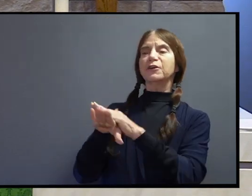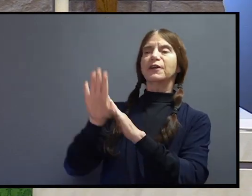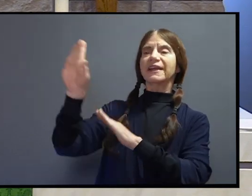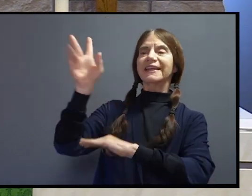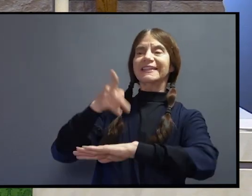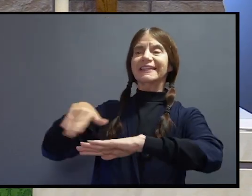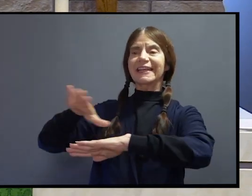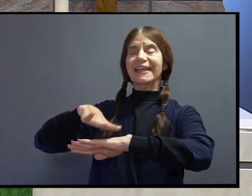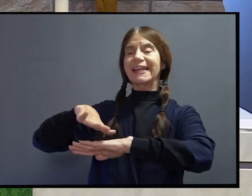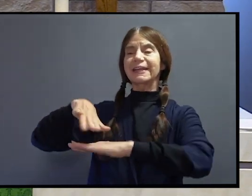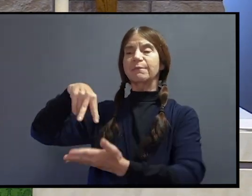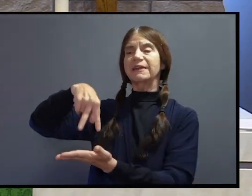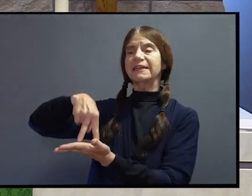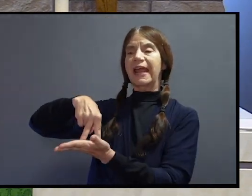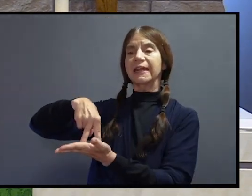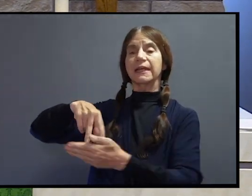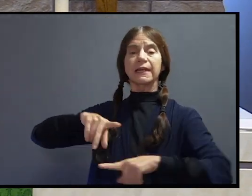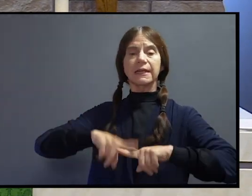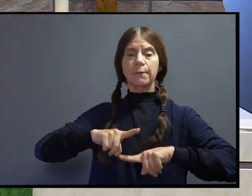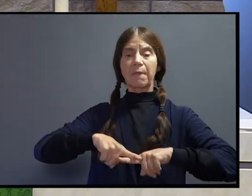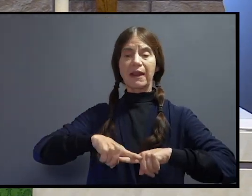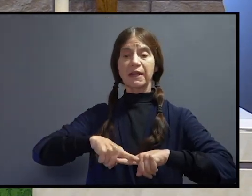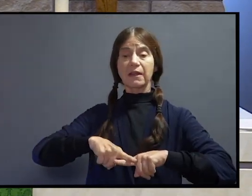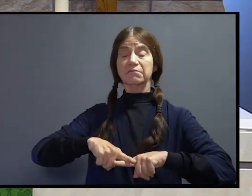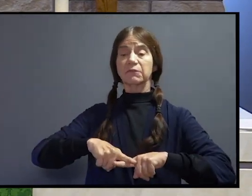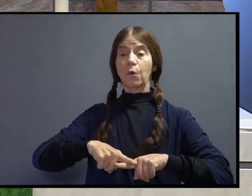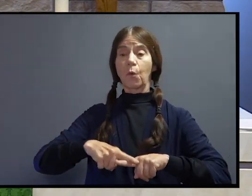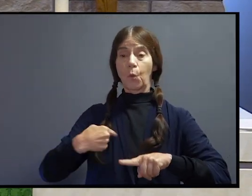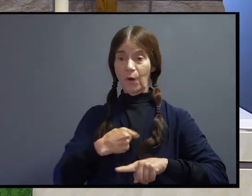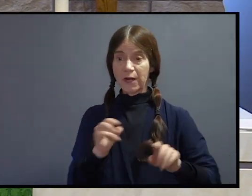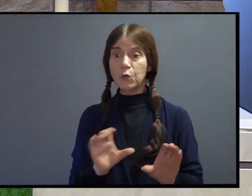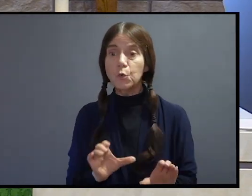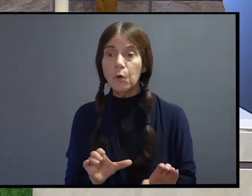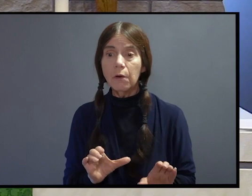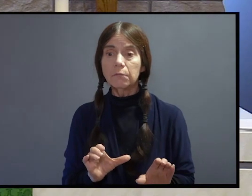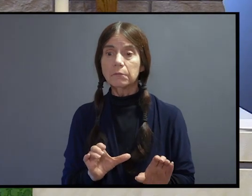of God, standing upon our own two feet?